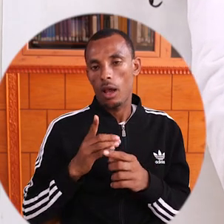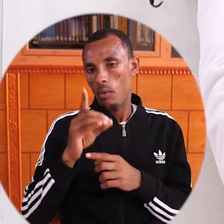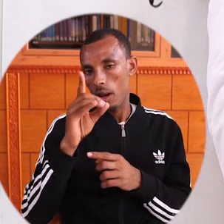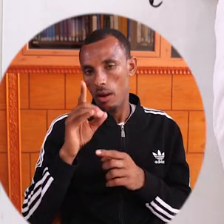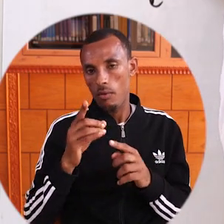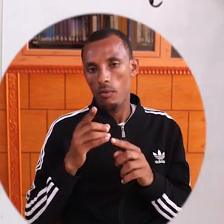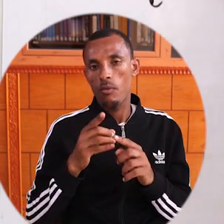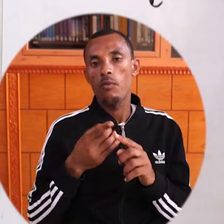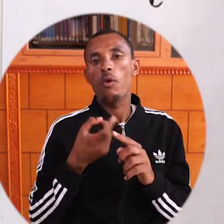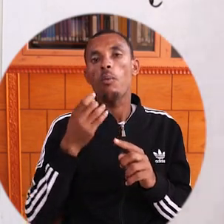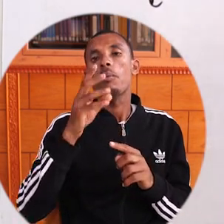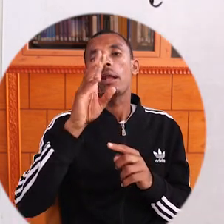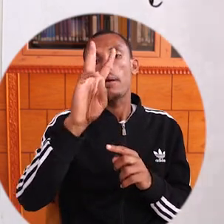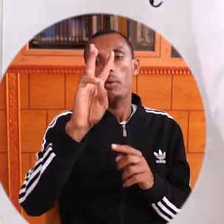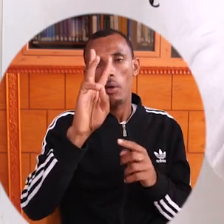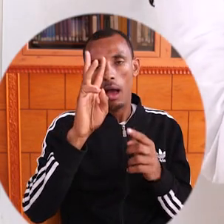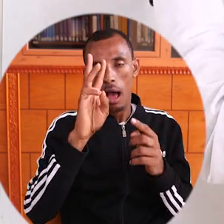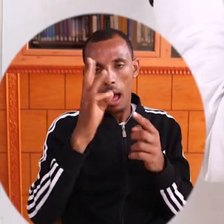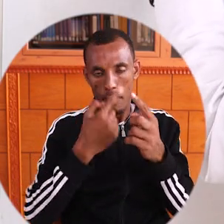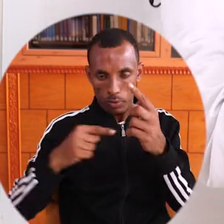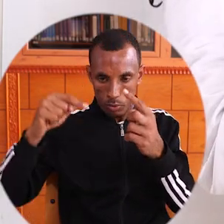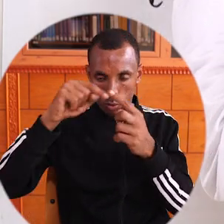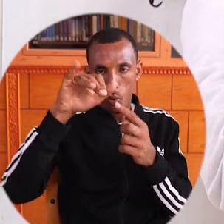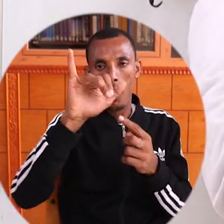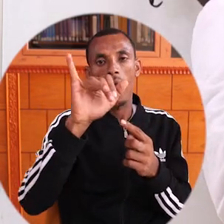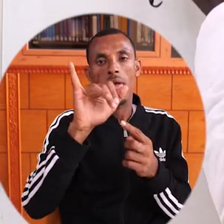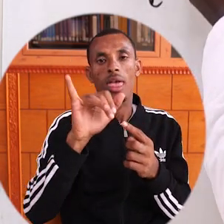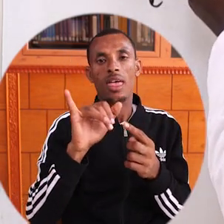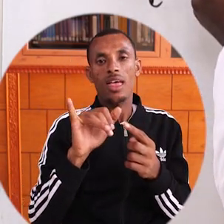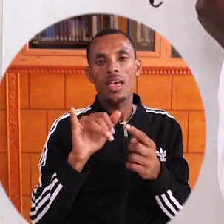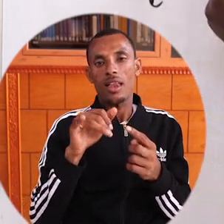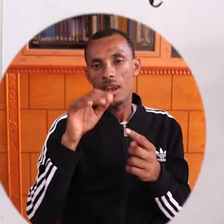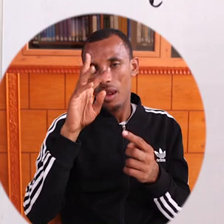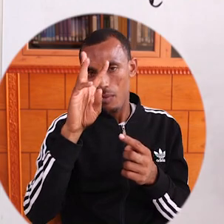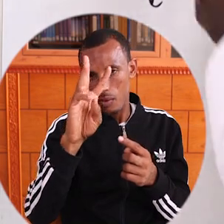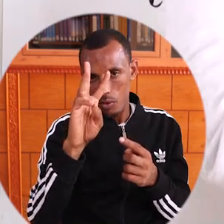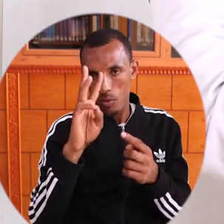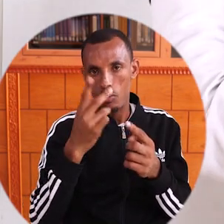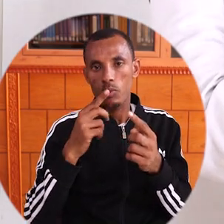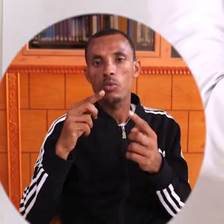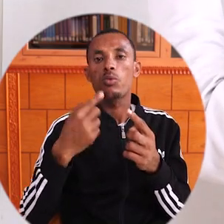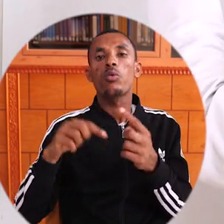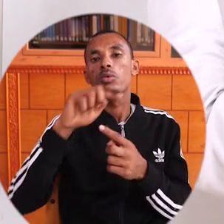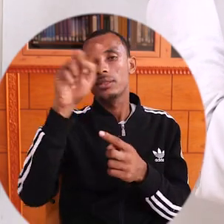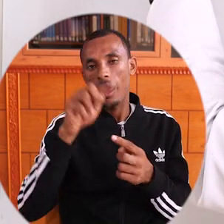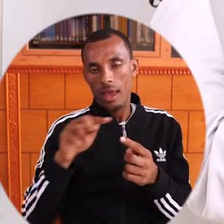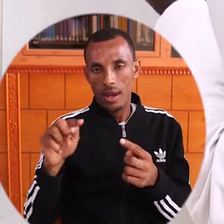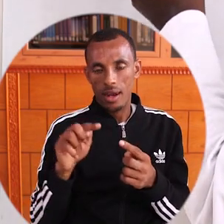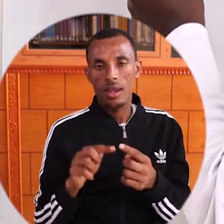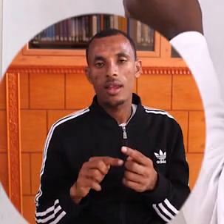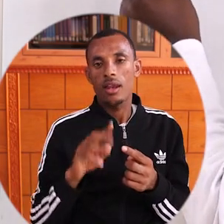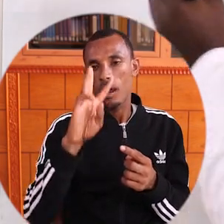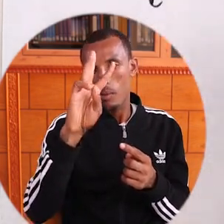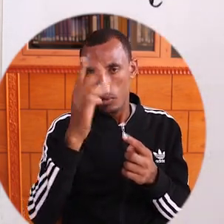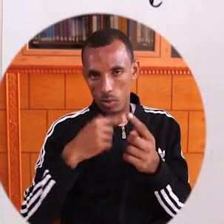to Y, from W to Z, again from W to E. So